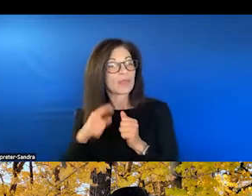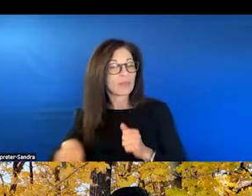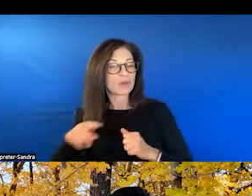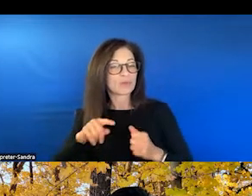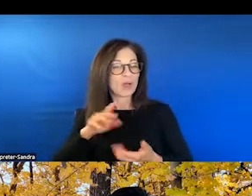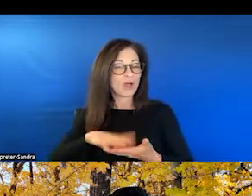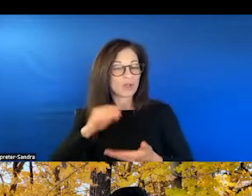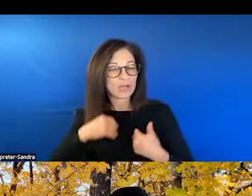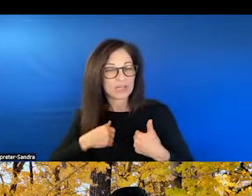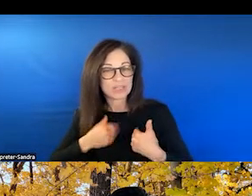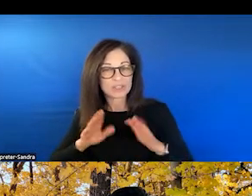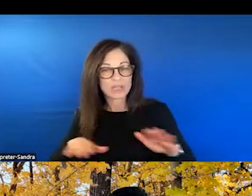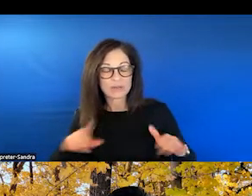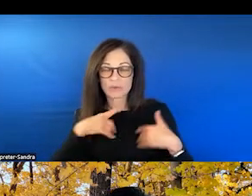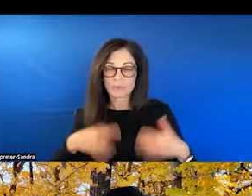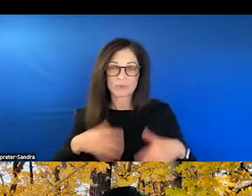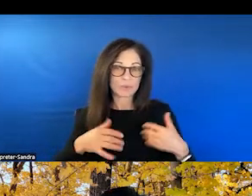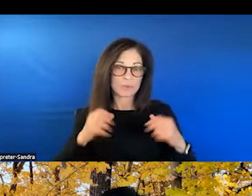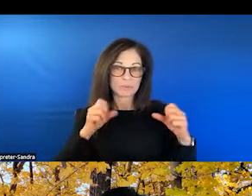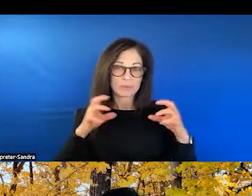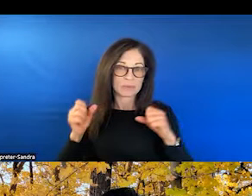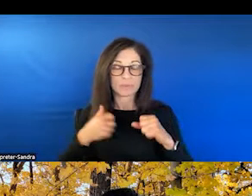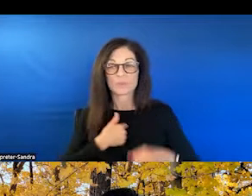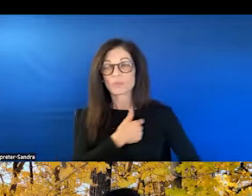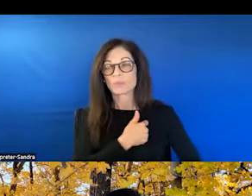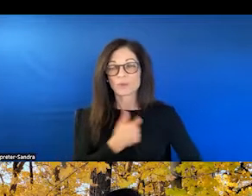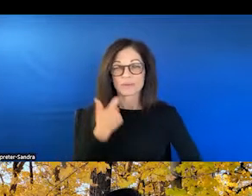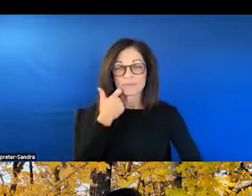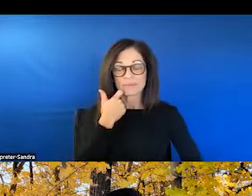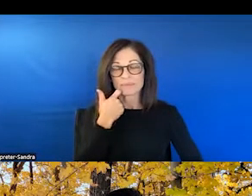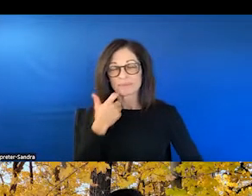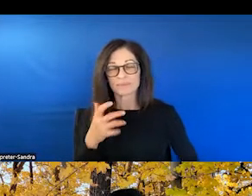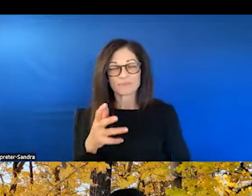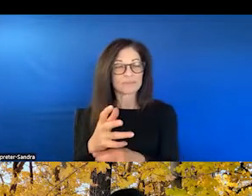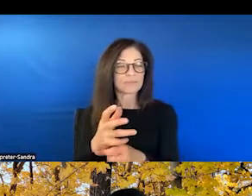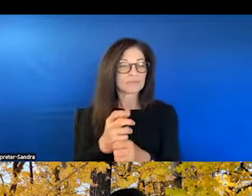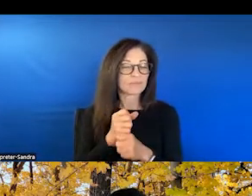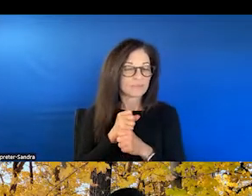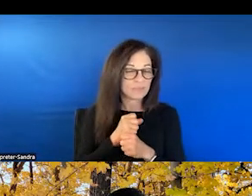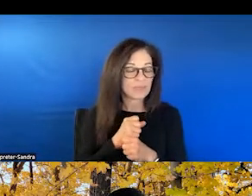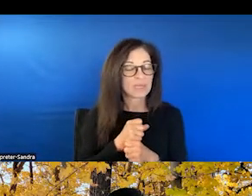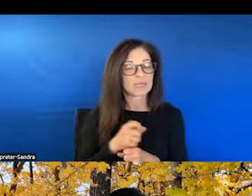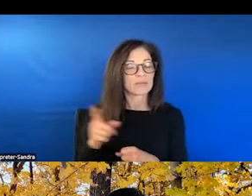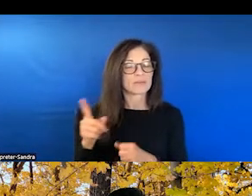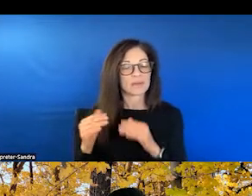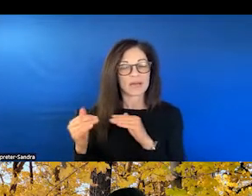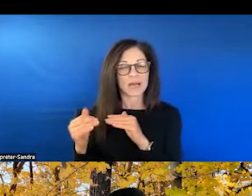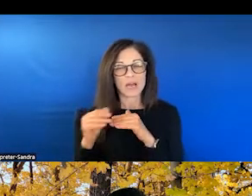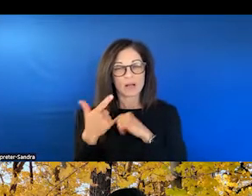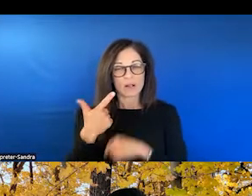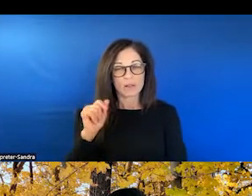and really tremendous. We just received WK Kellogg's Racial Equity Award, Global